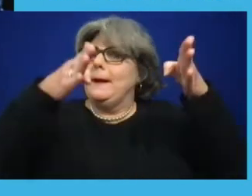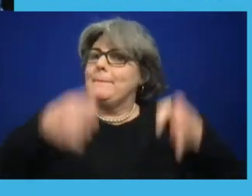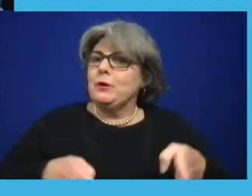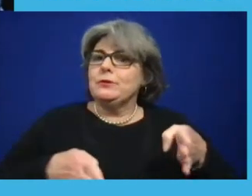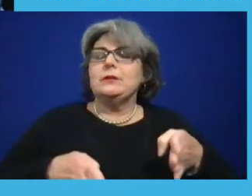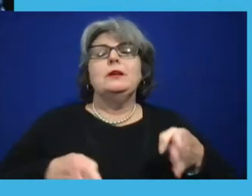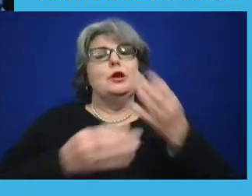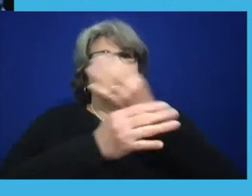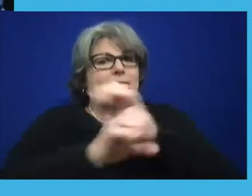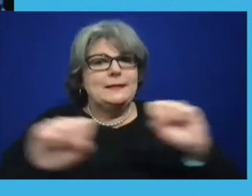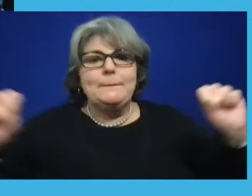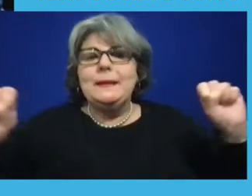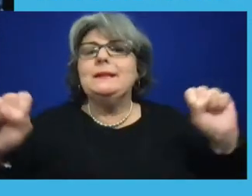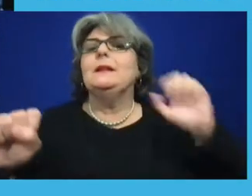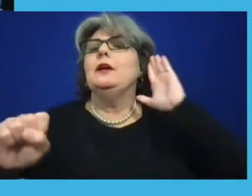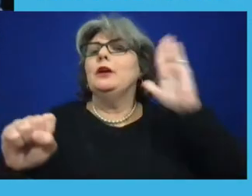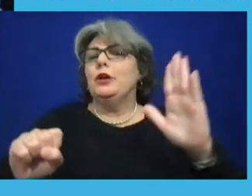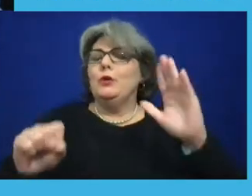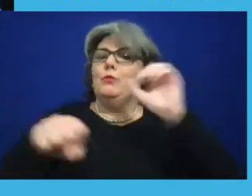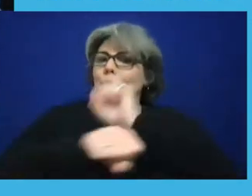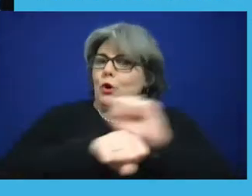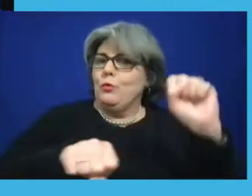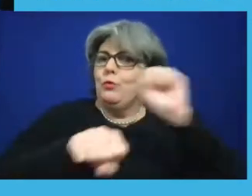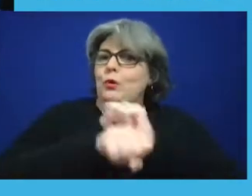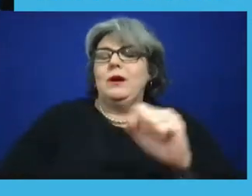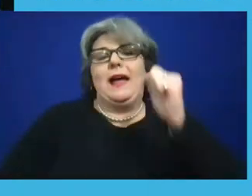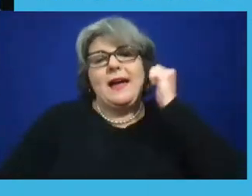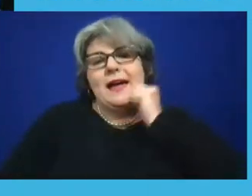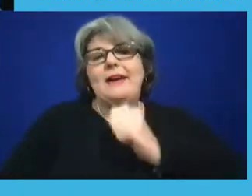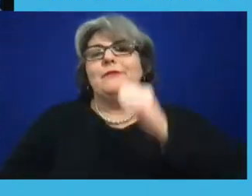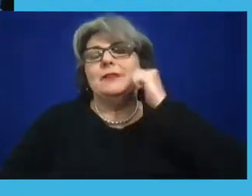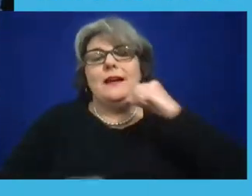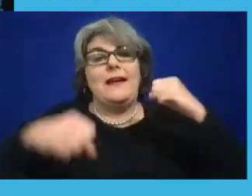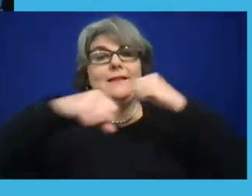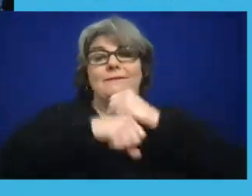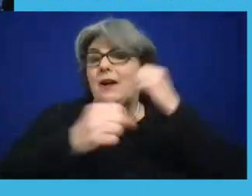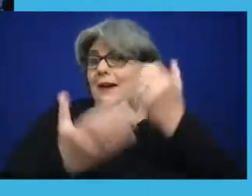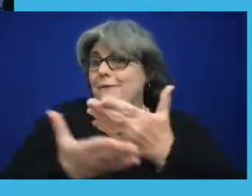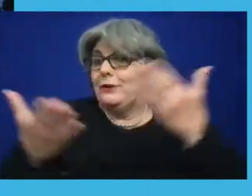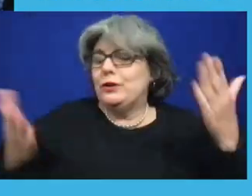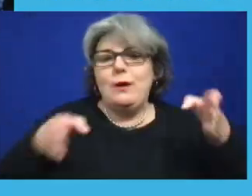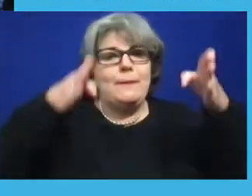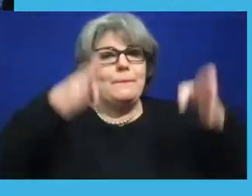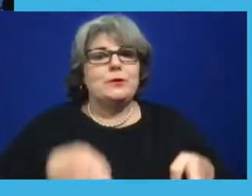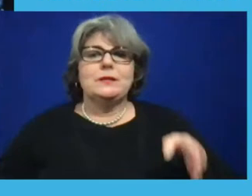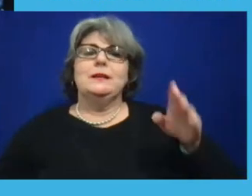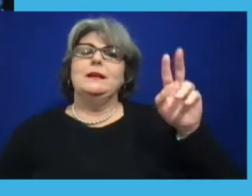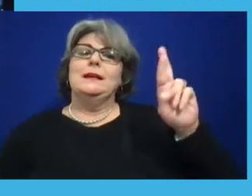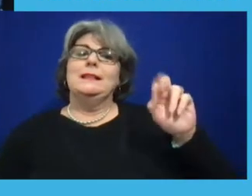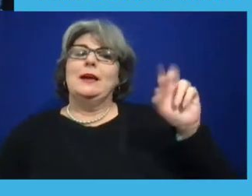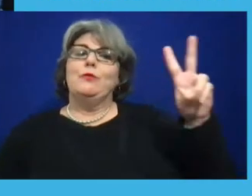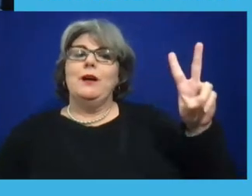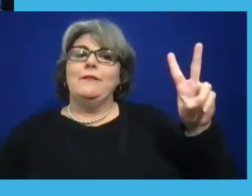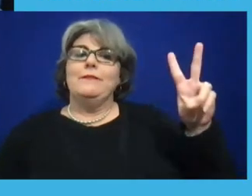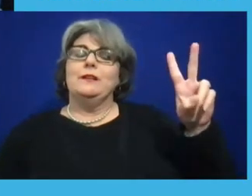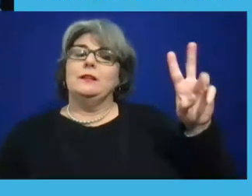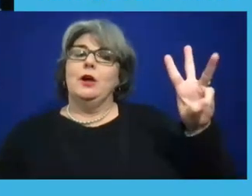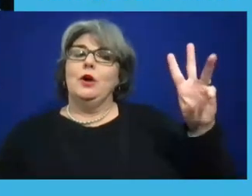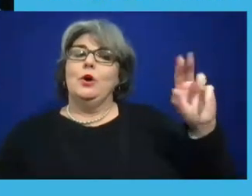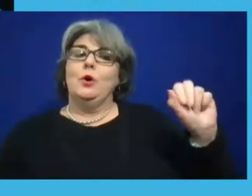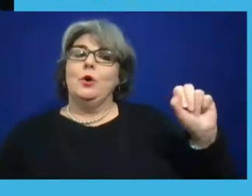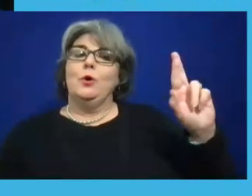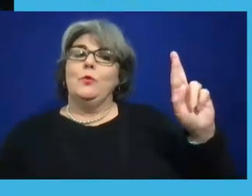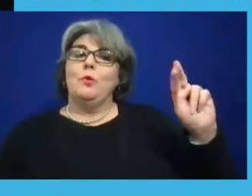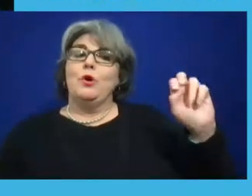Georgia deserves better. You deserve somebody who's independent and who's going to go work every day and fight for